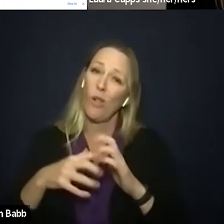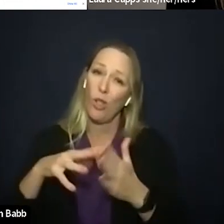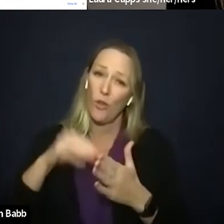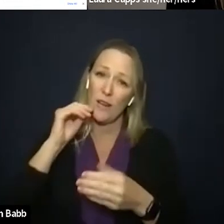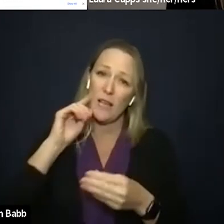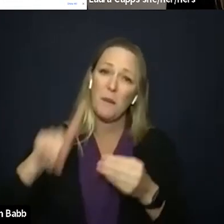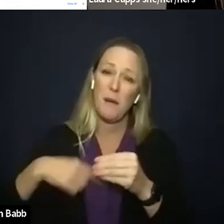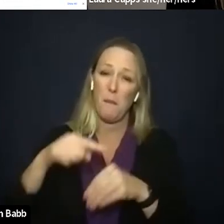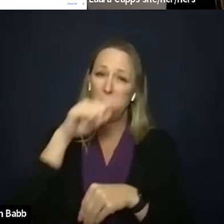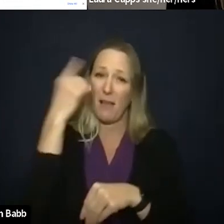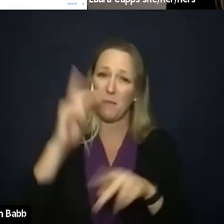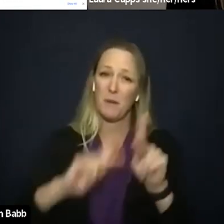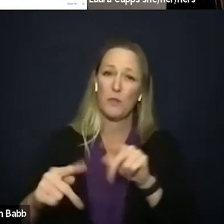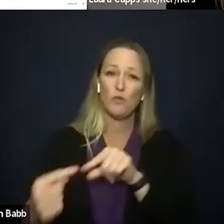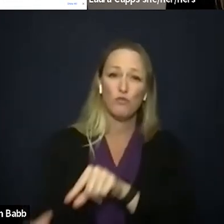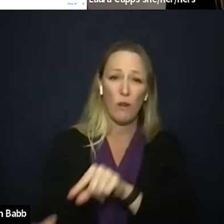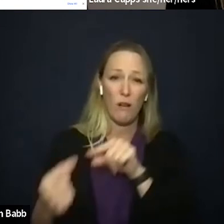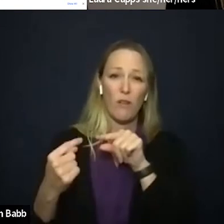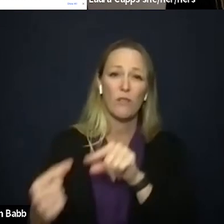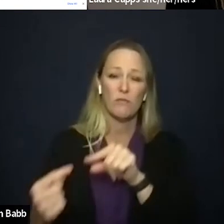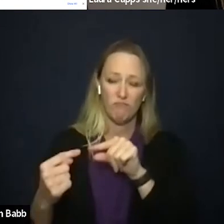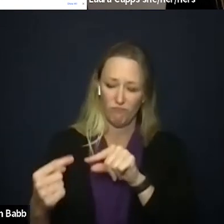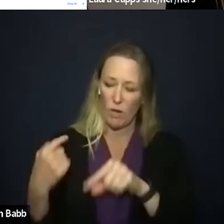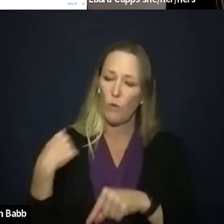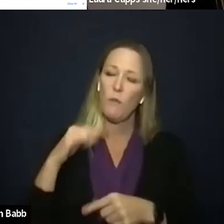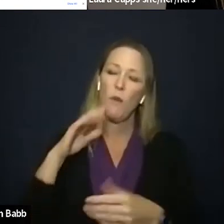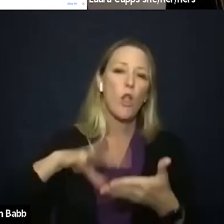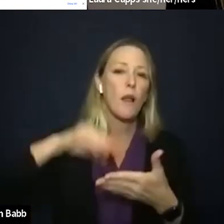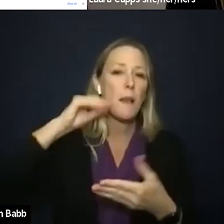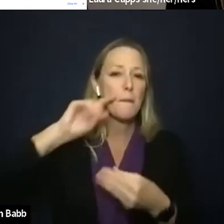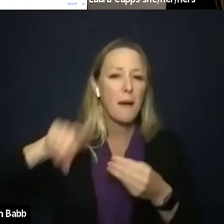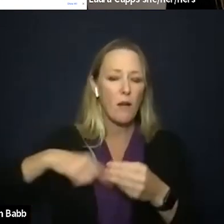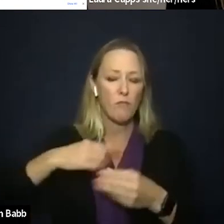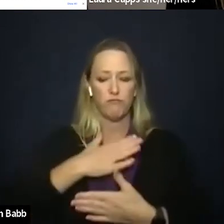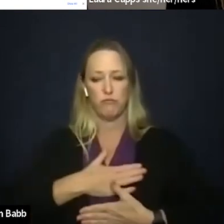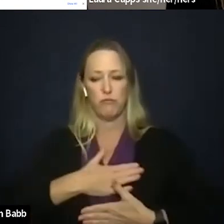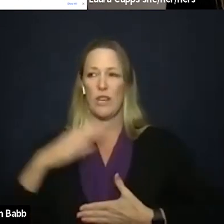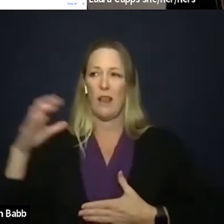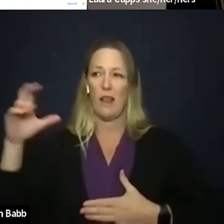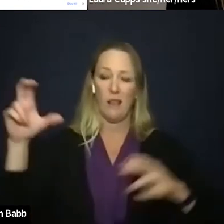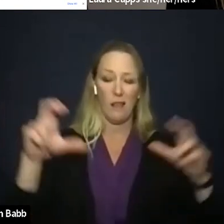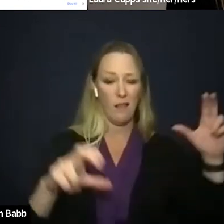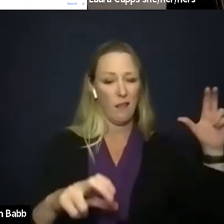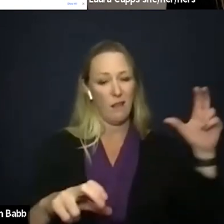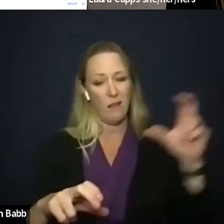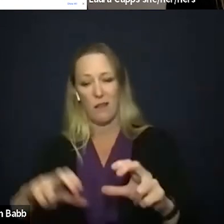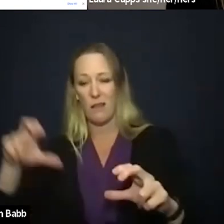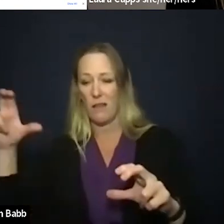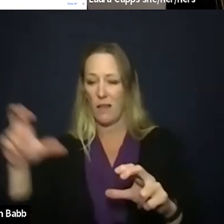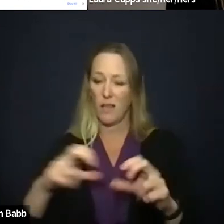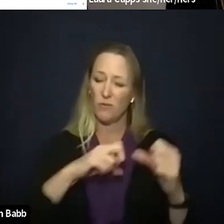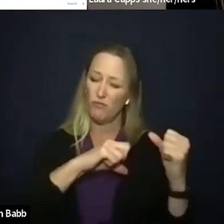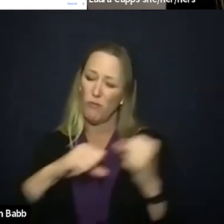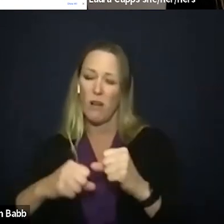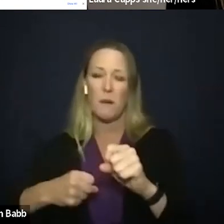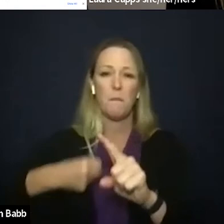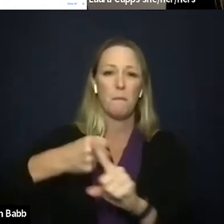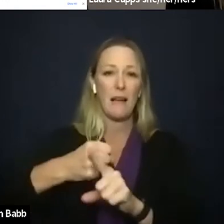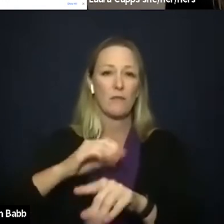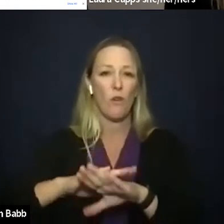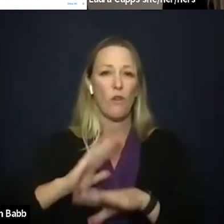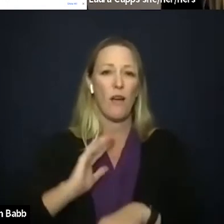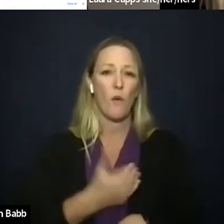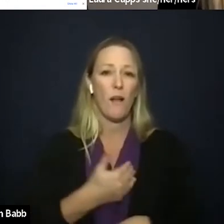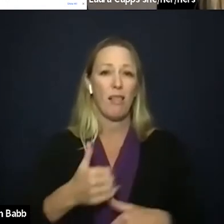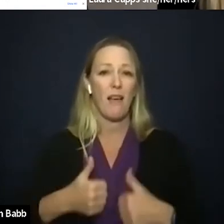people we learn about and appreciate contributions that have a powerful impact on our lives and